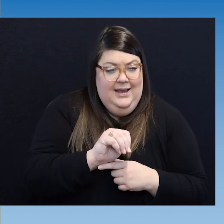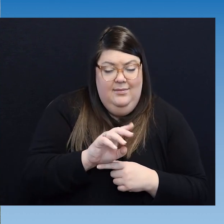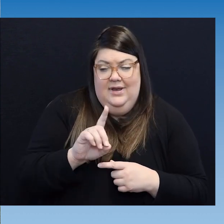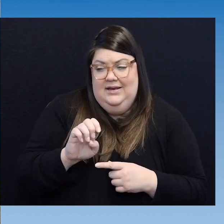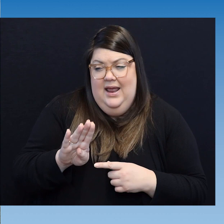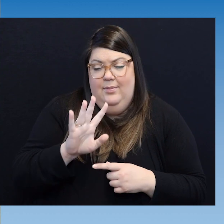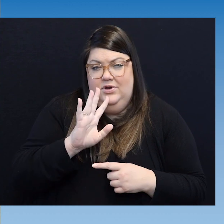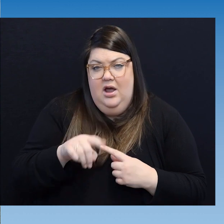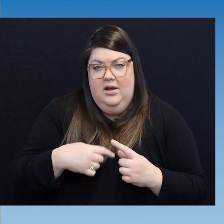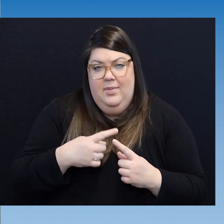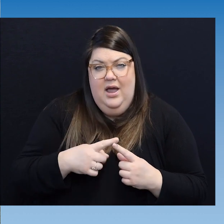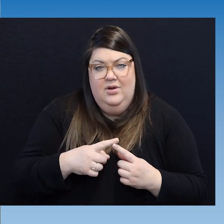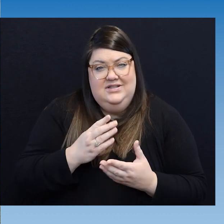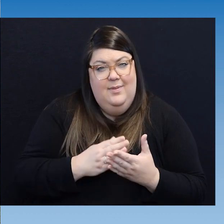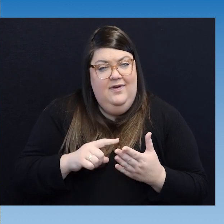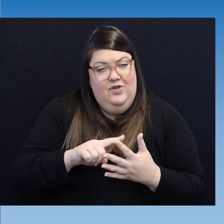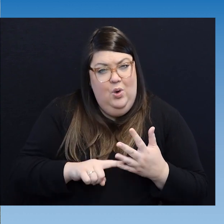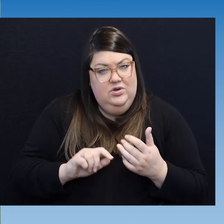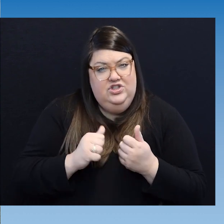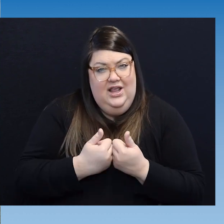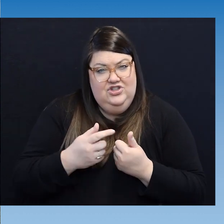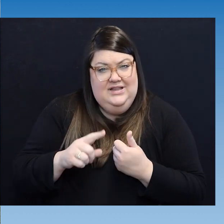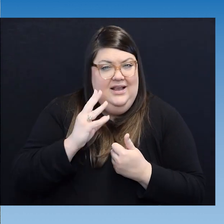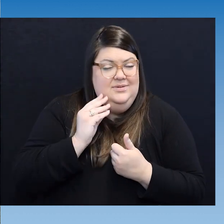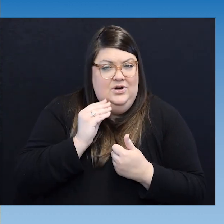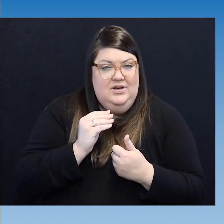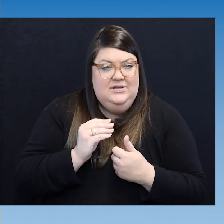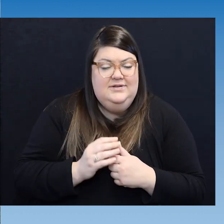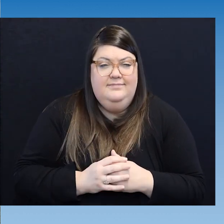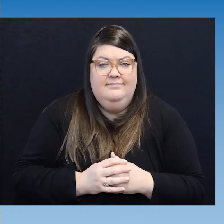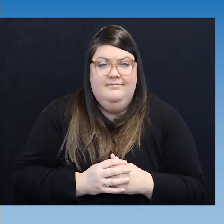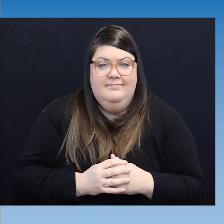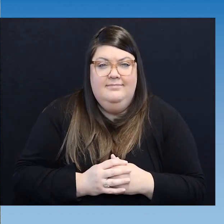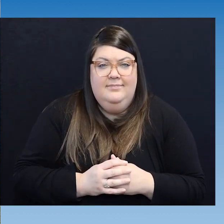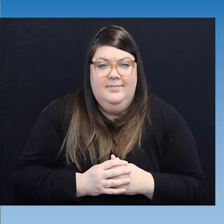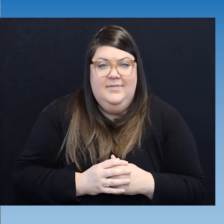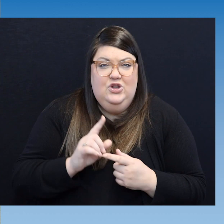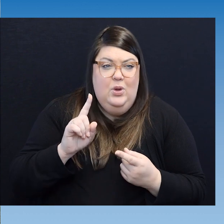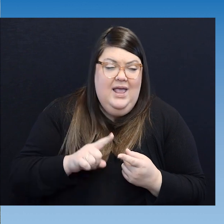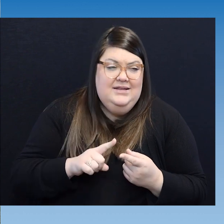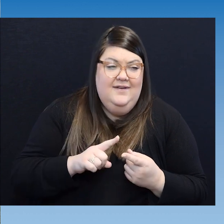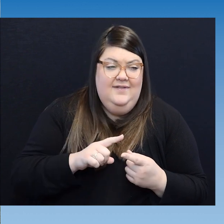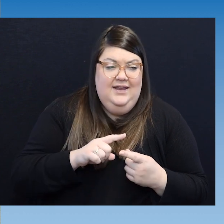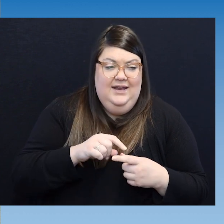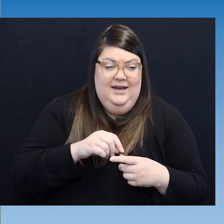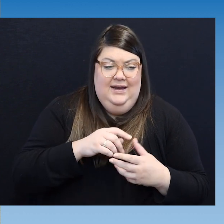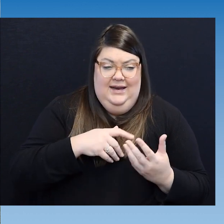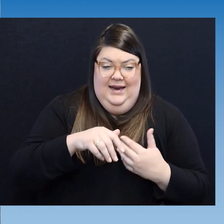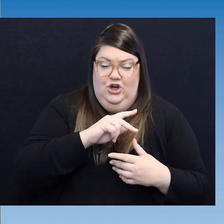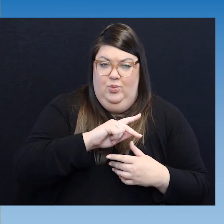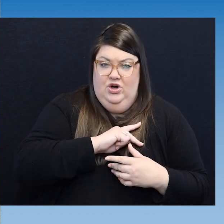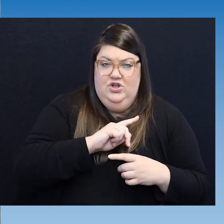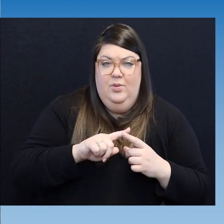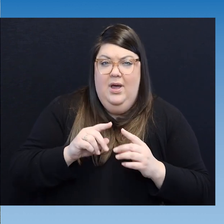little bit about some of those challenges that they experience, you know, less so the interpersonal, but some of the larger